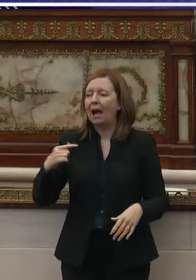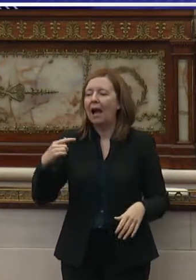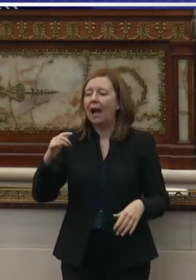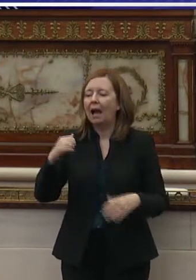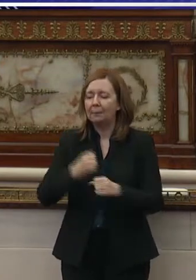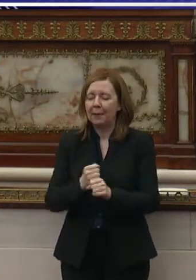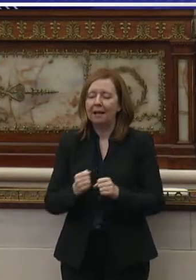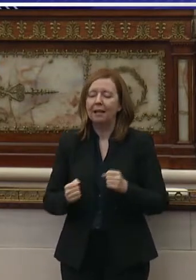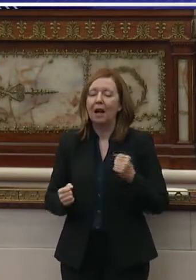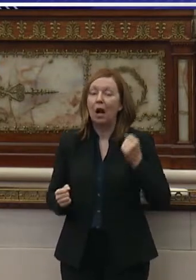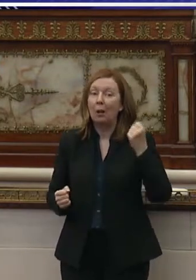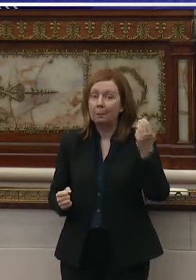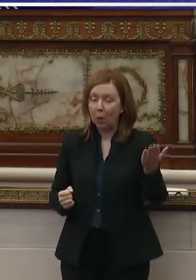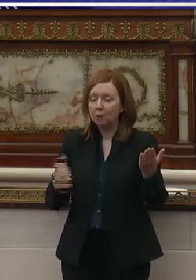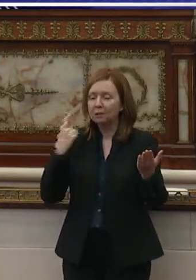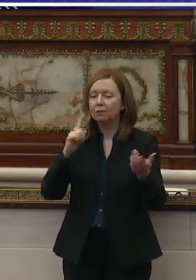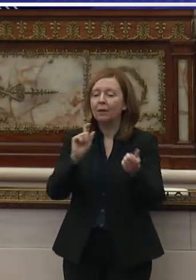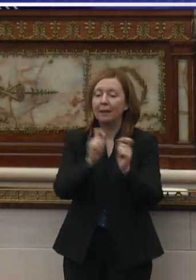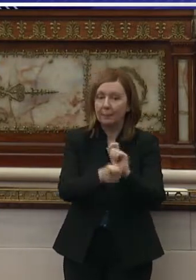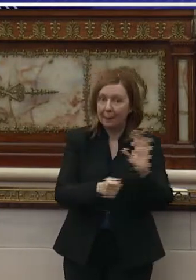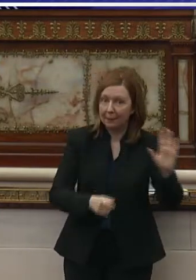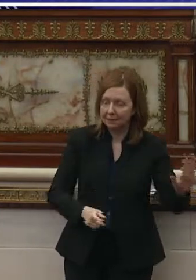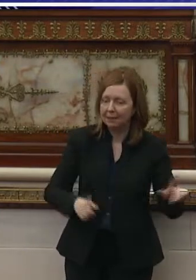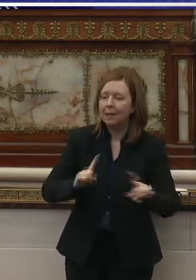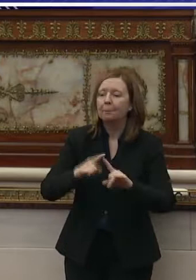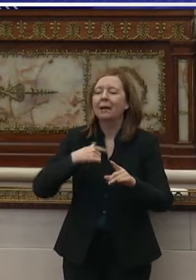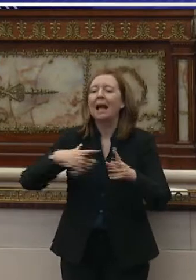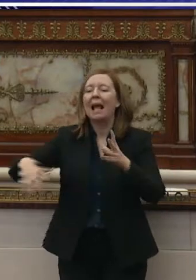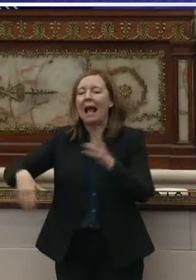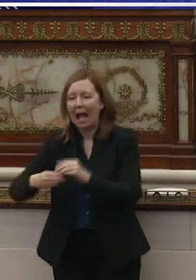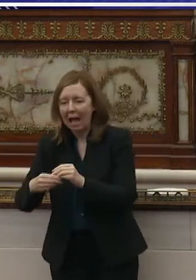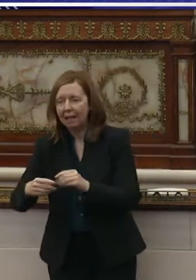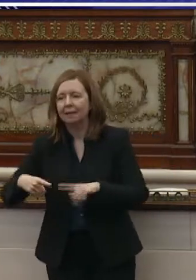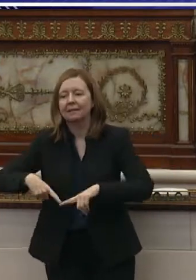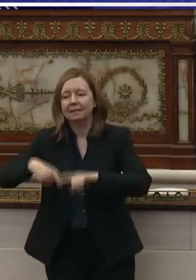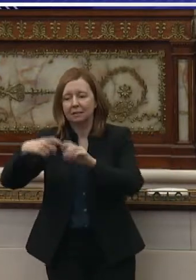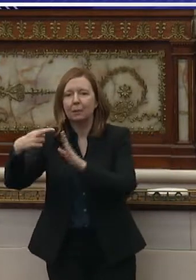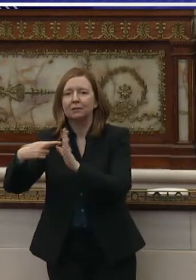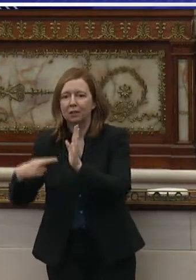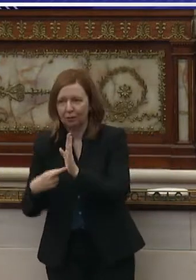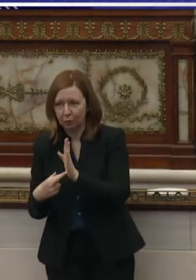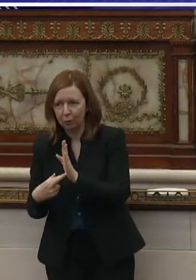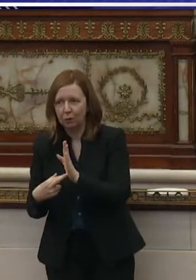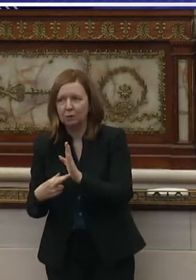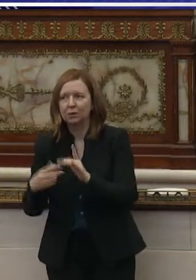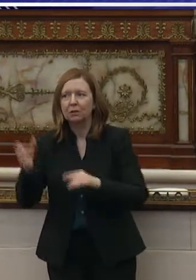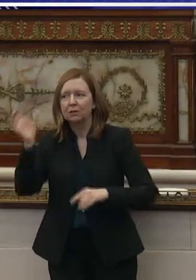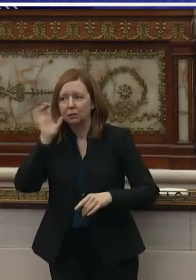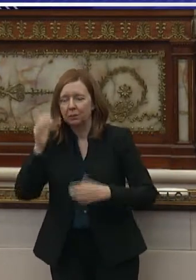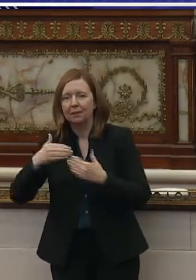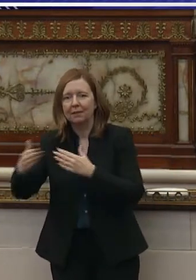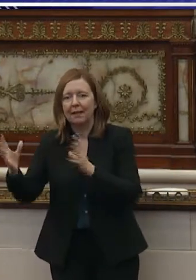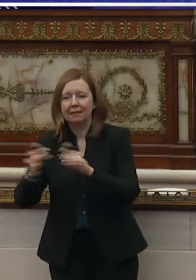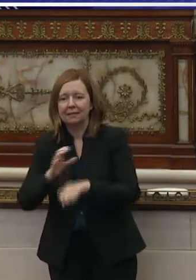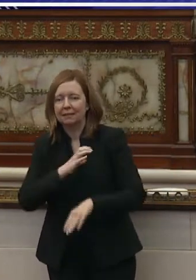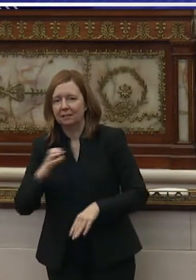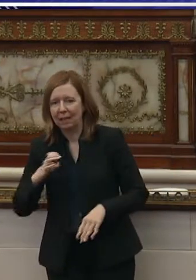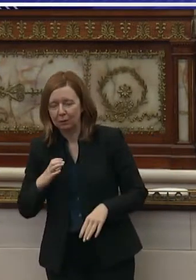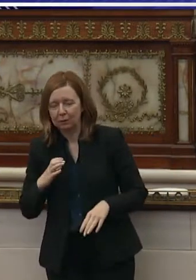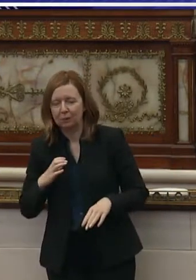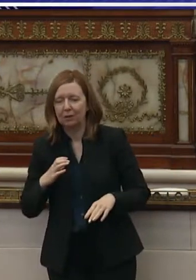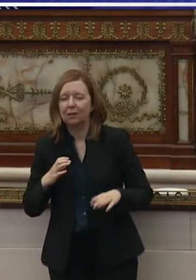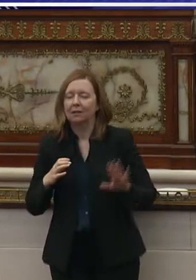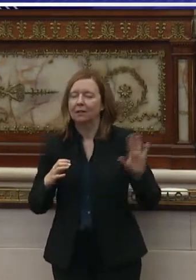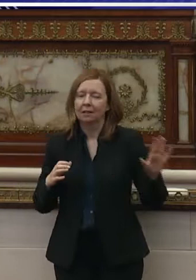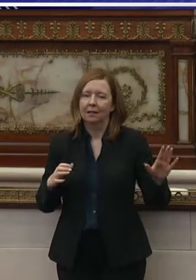a motion for the amendment, but I added the suspension of rules to be heard at the next session of council,